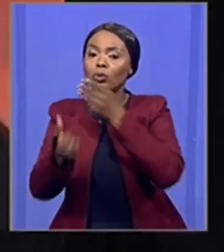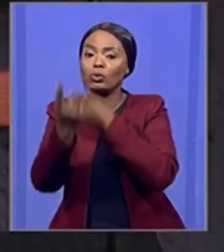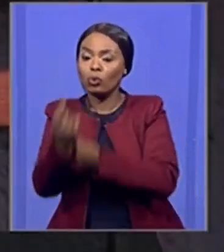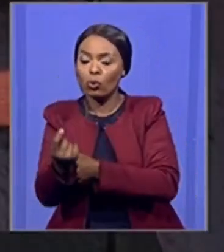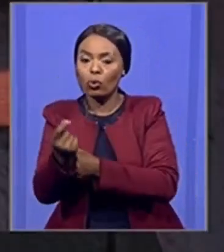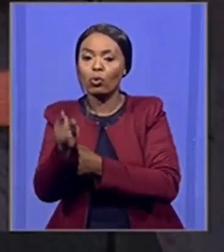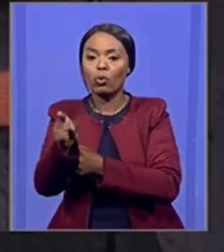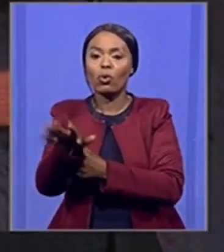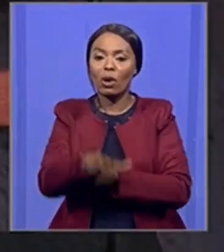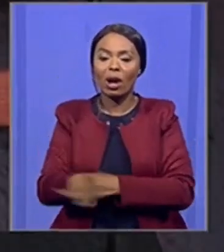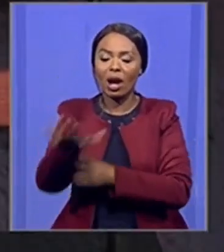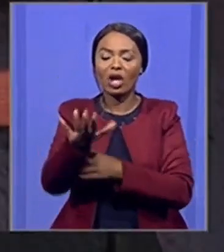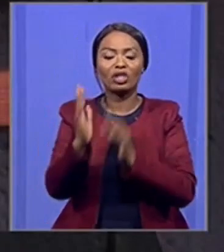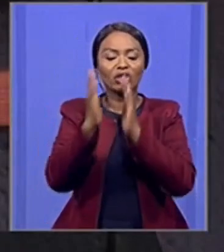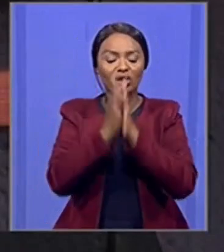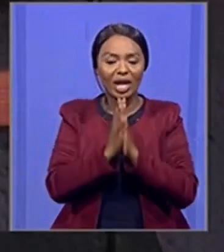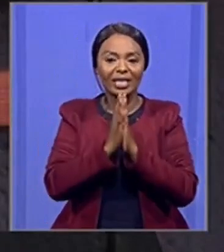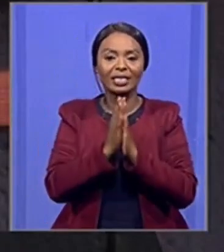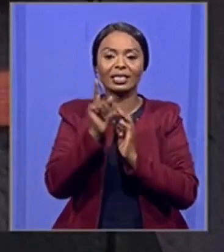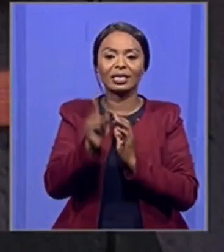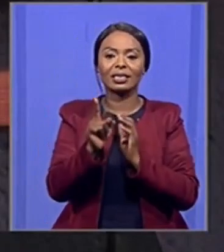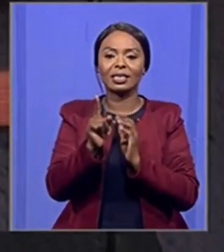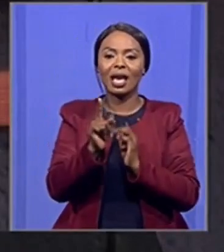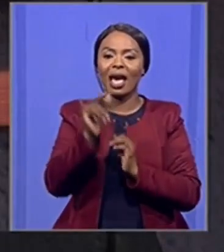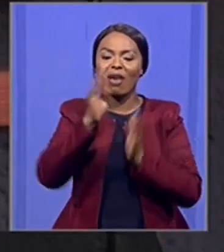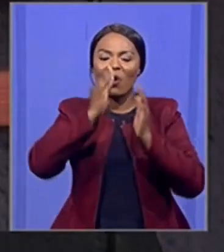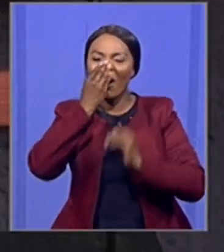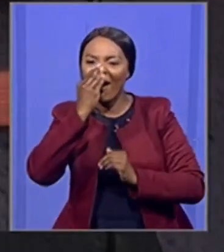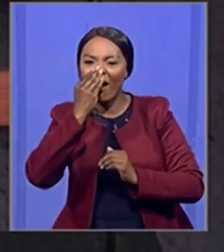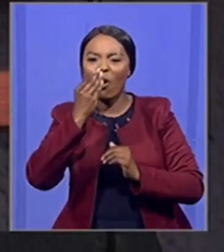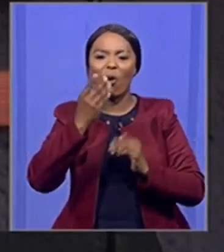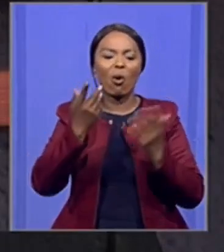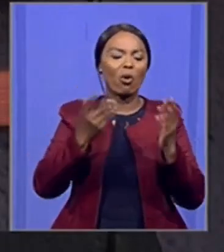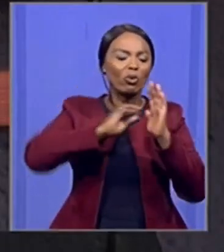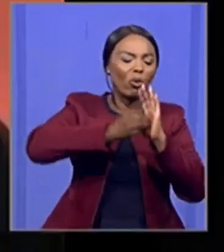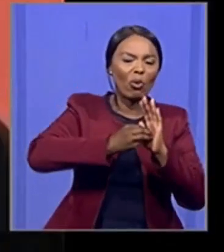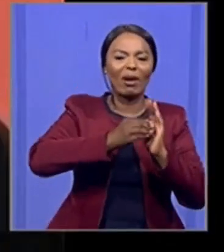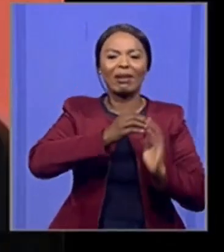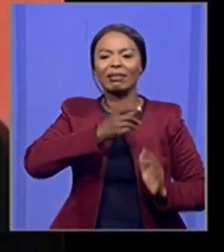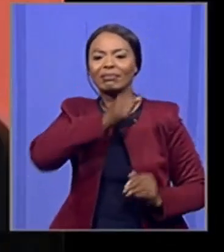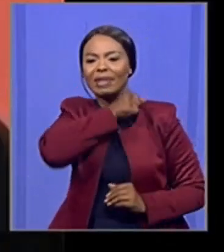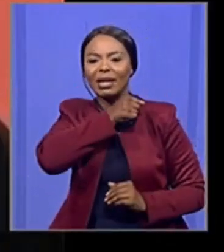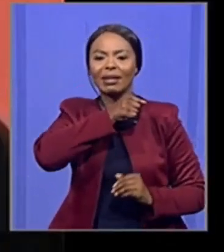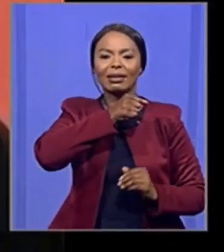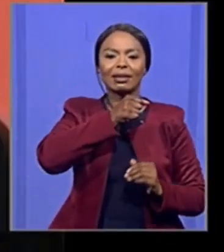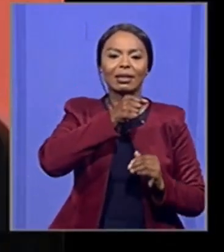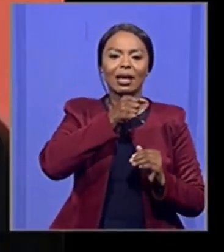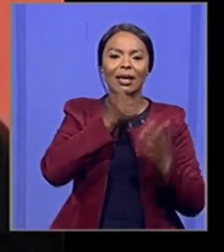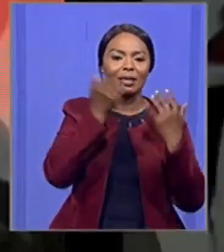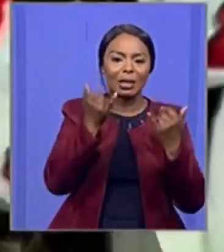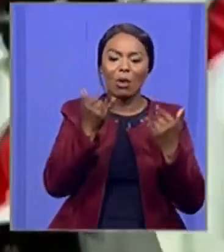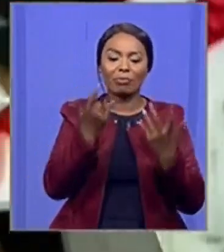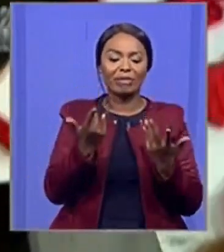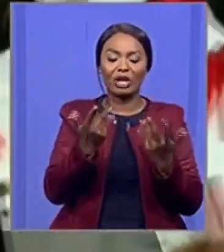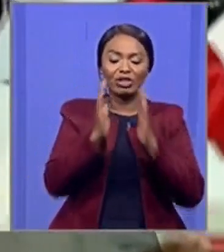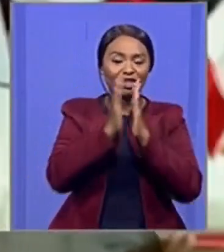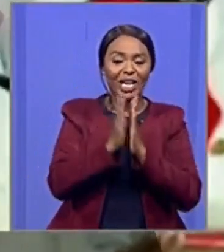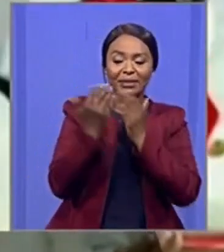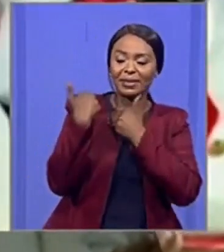churches. These thieves or these robbers will know that the churches are no longer a soft target.